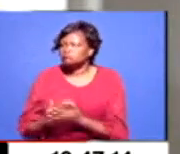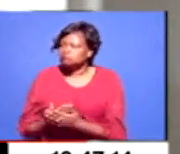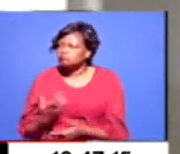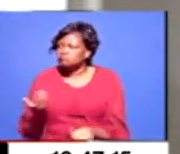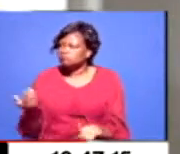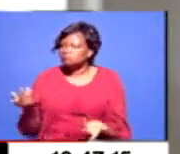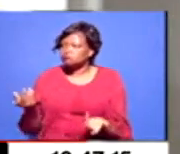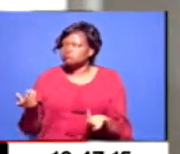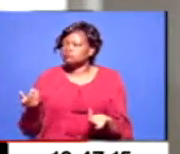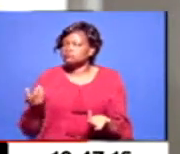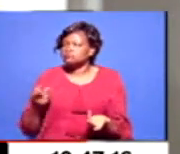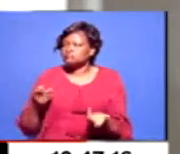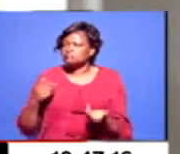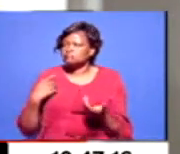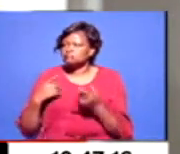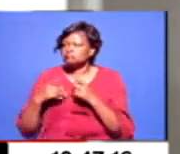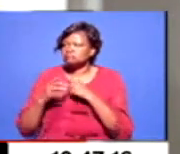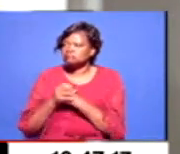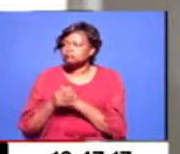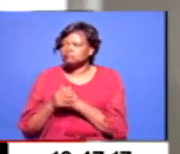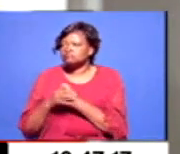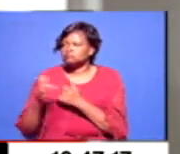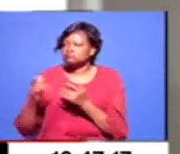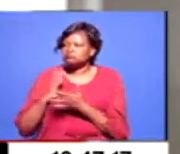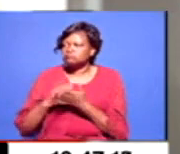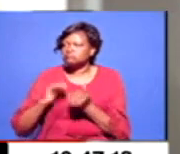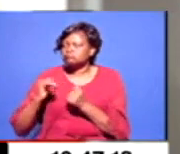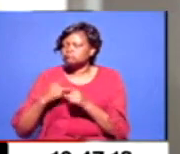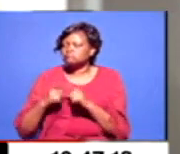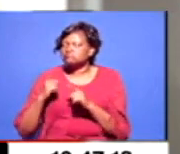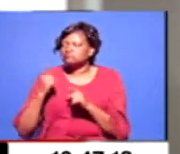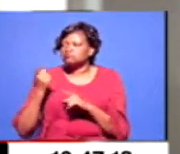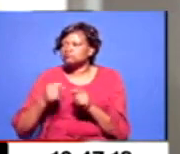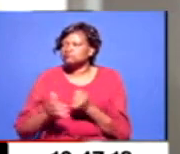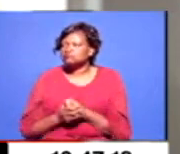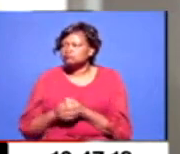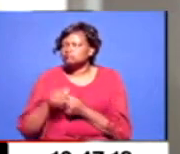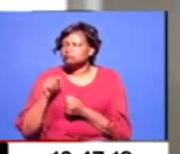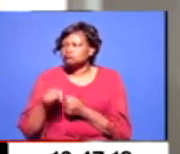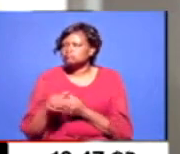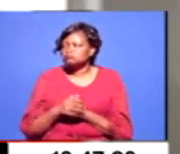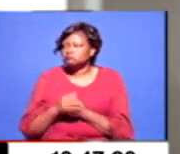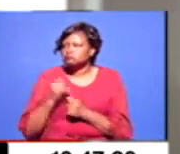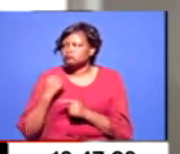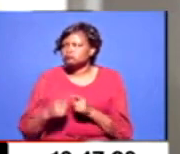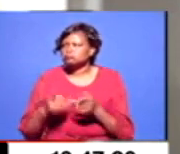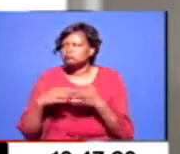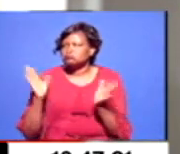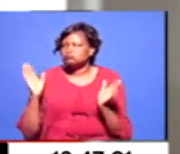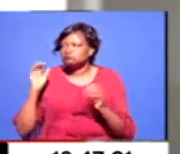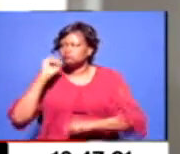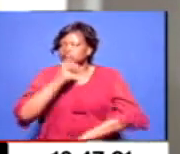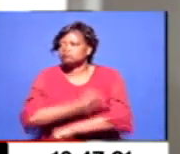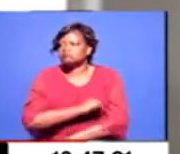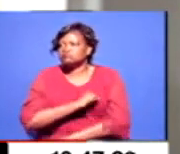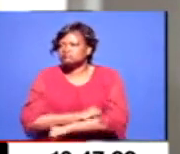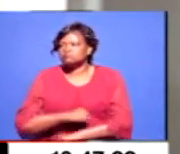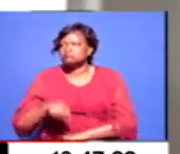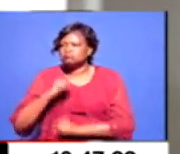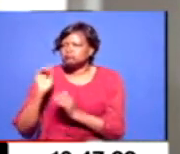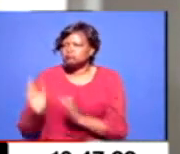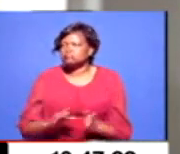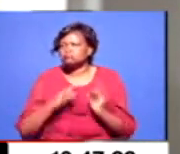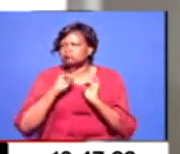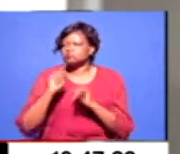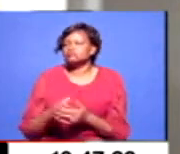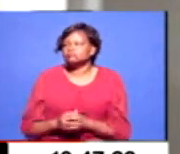we were looking in the sub county, mm-hmm. but as from this year they have opened their schools, mm-hmm. we are planning to go to the